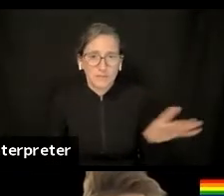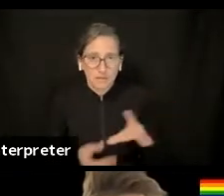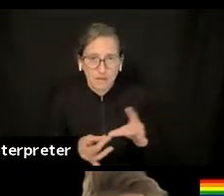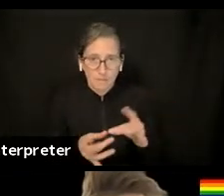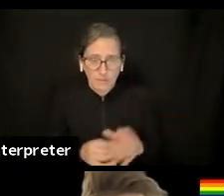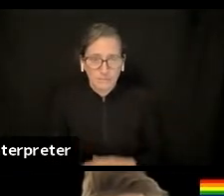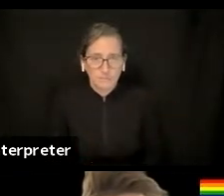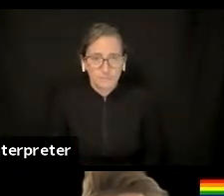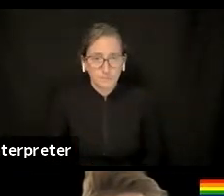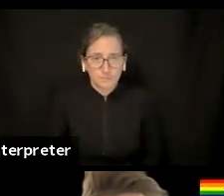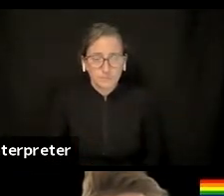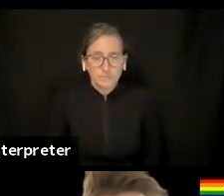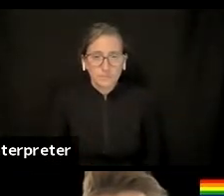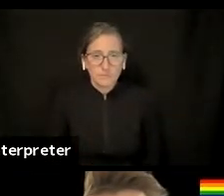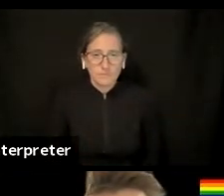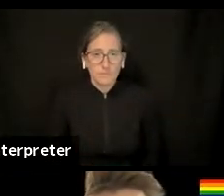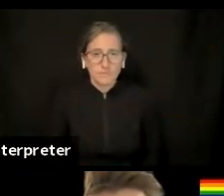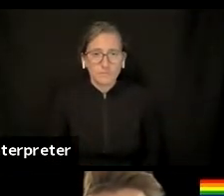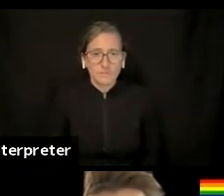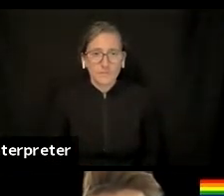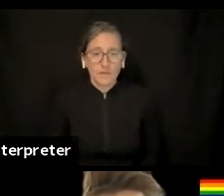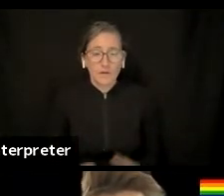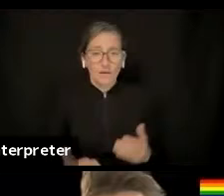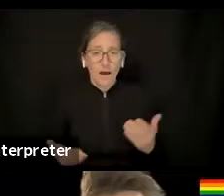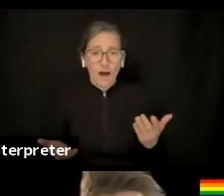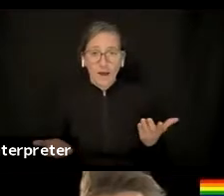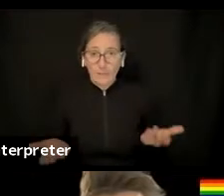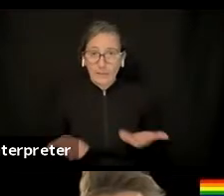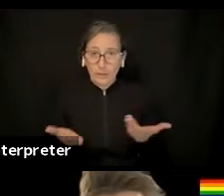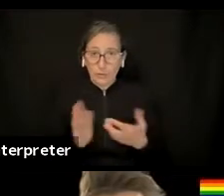I am standing here for the youth,